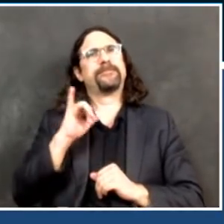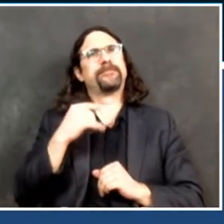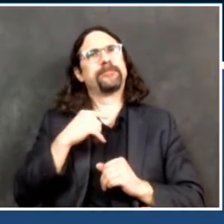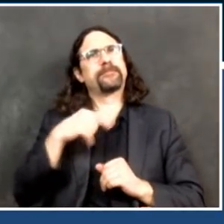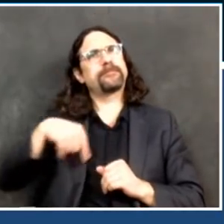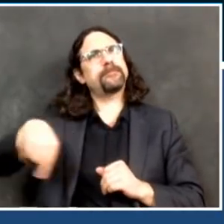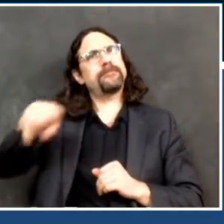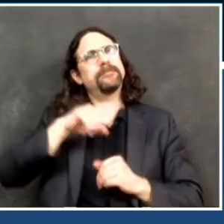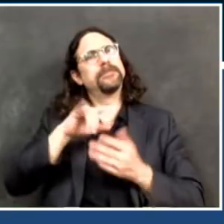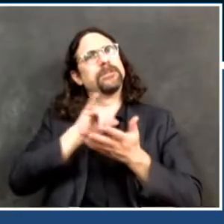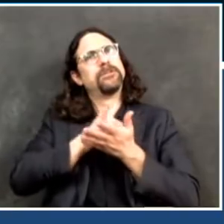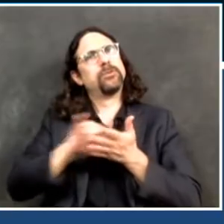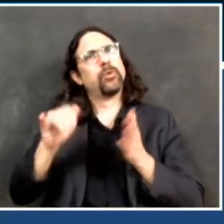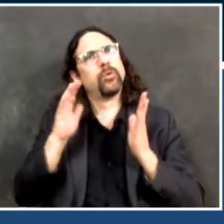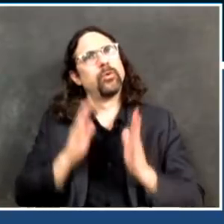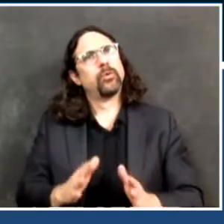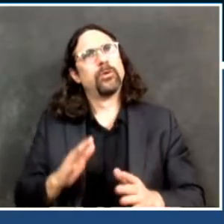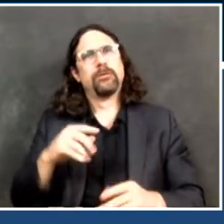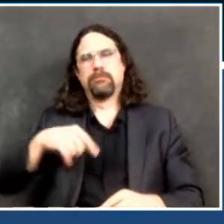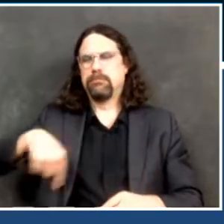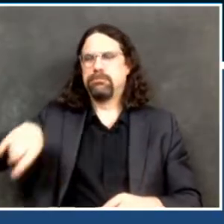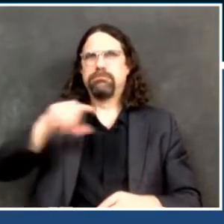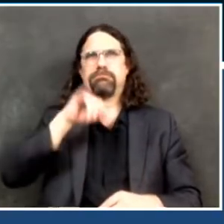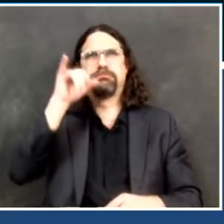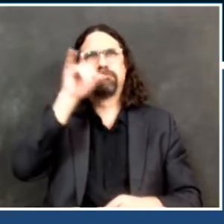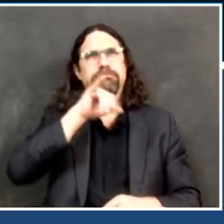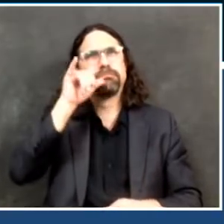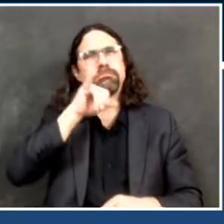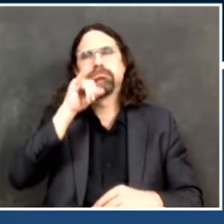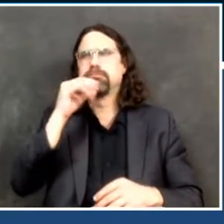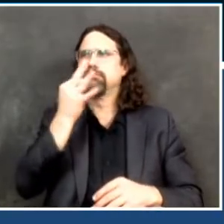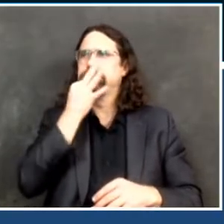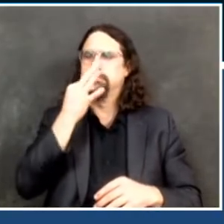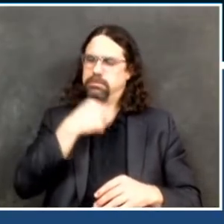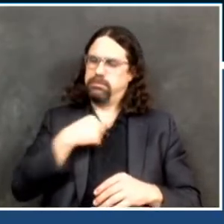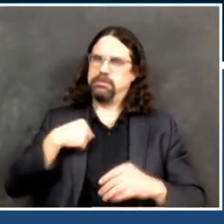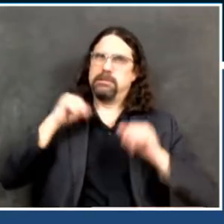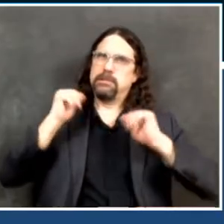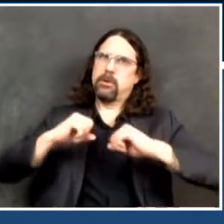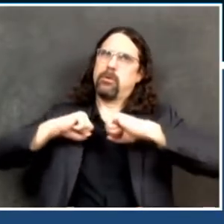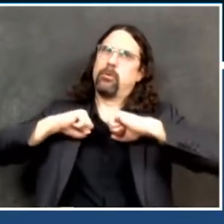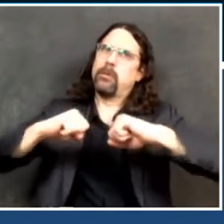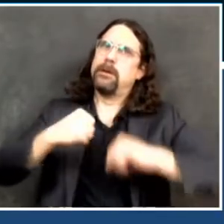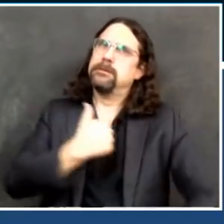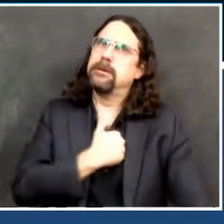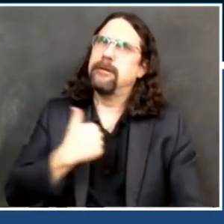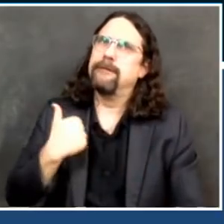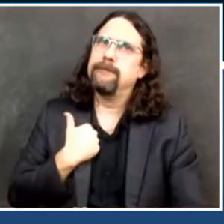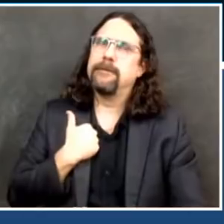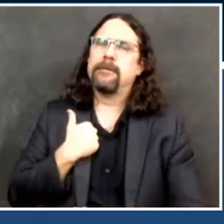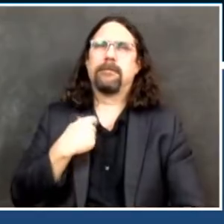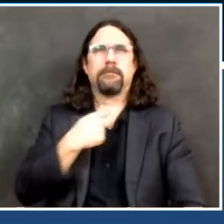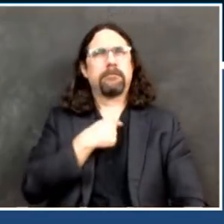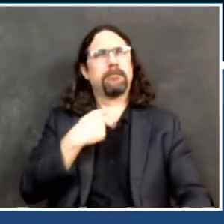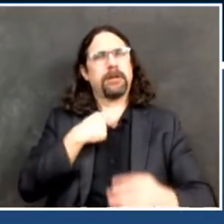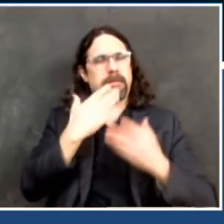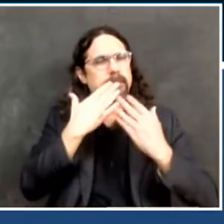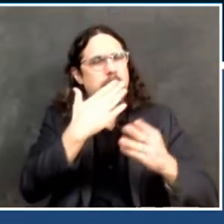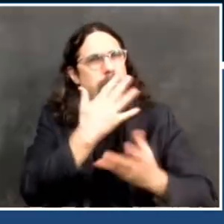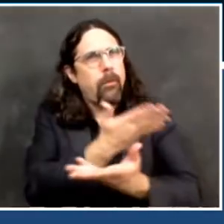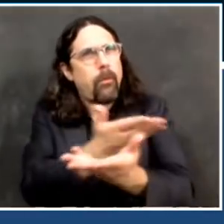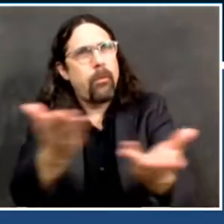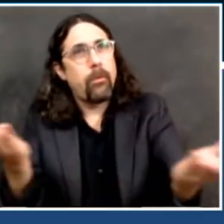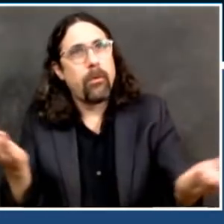everyone who's a part of those efforts. But I also want to always note when we get help from outside, and a lot of people care deeply about New York City and are stepping